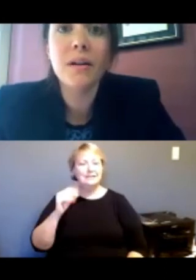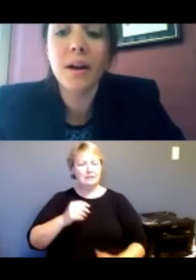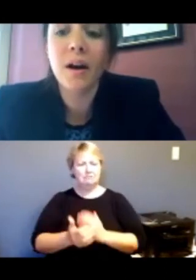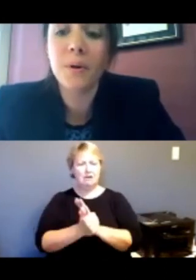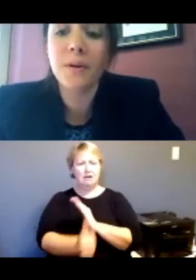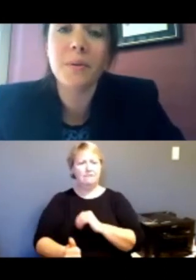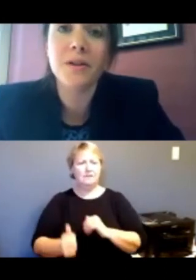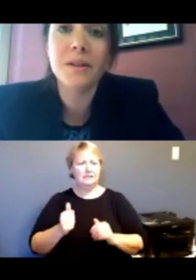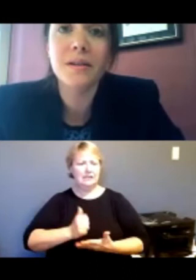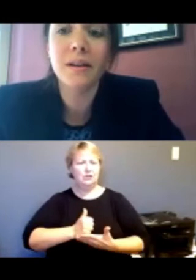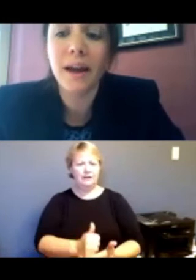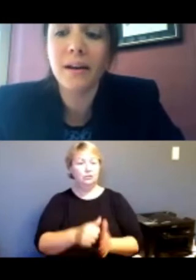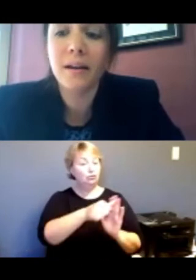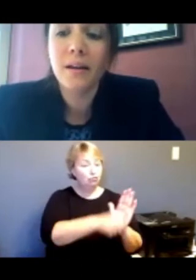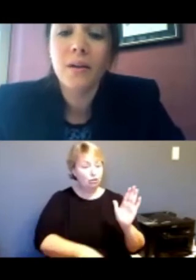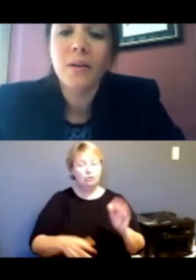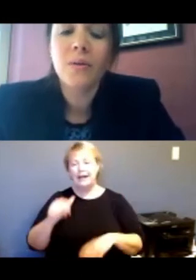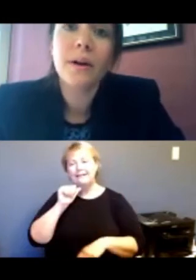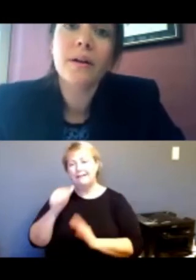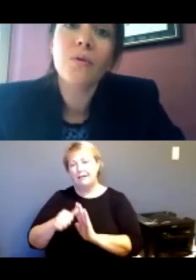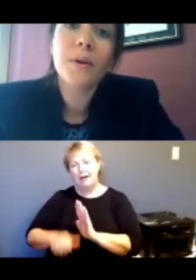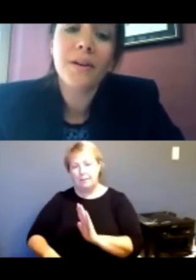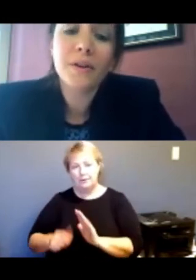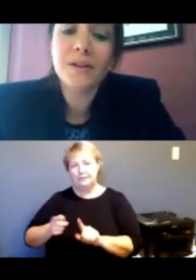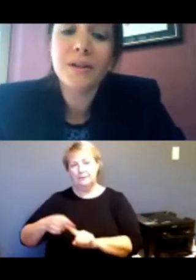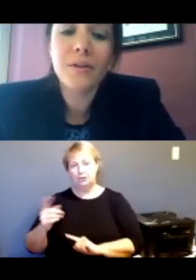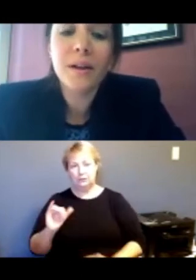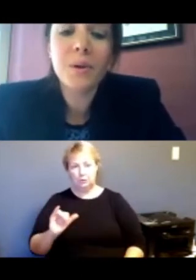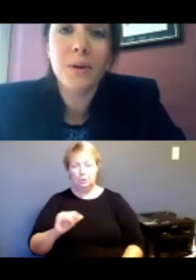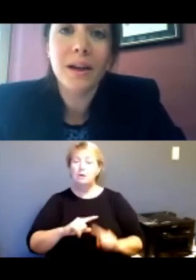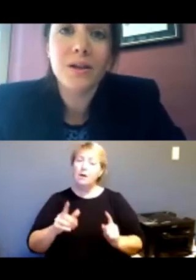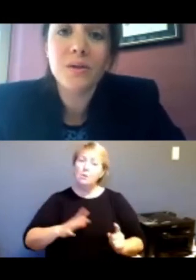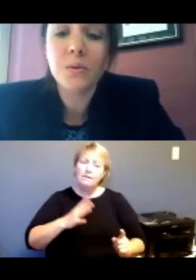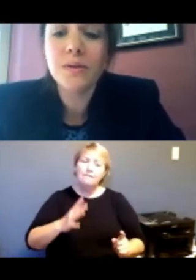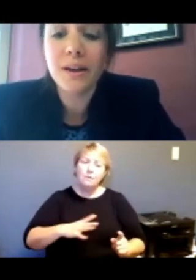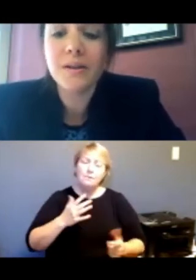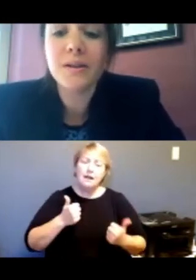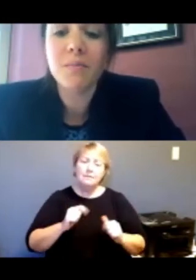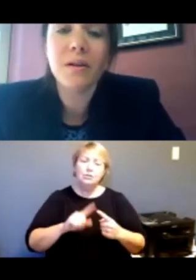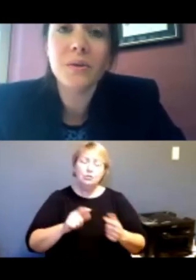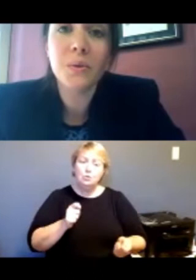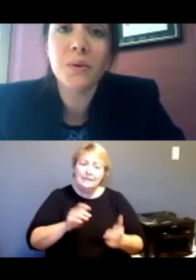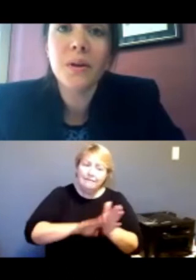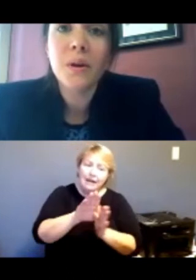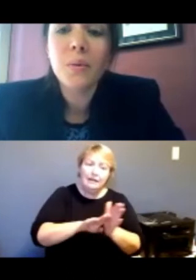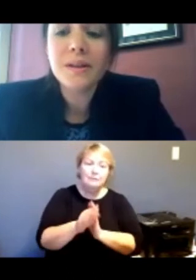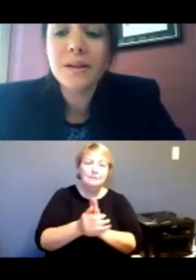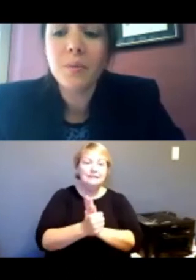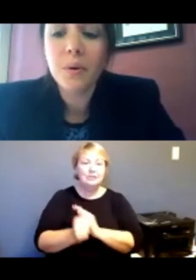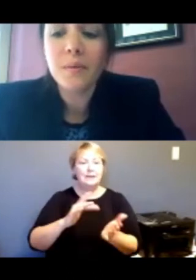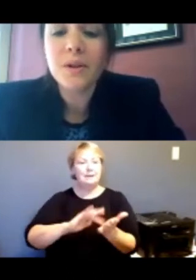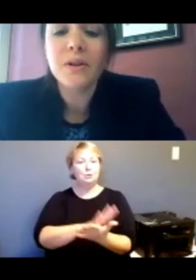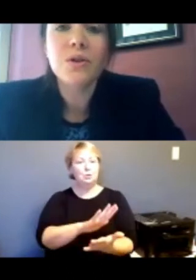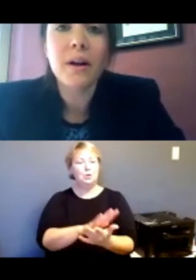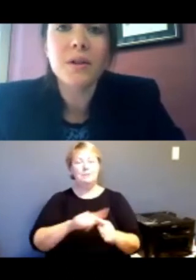surgical and non-operative specialties alike. Though there are formal efforts to develop communication skills in medical school,